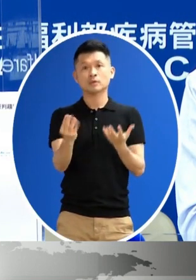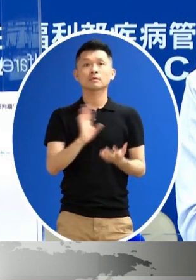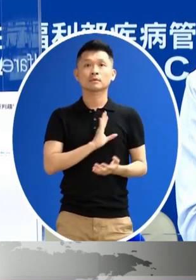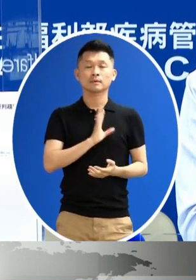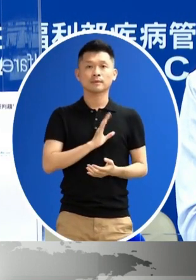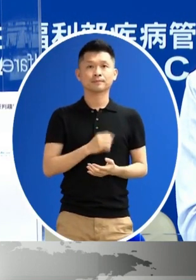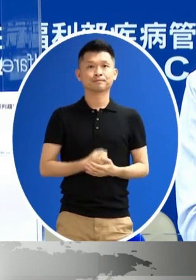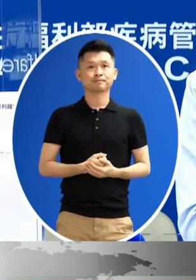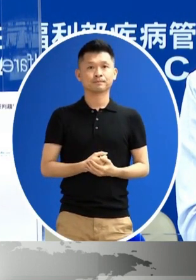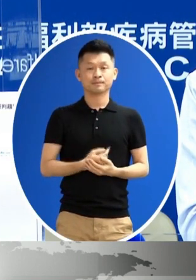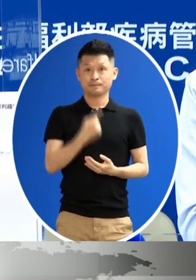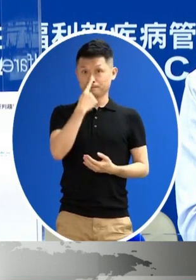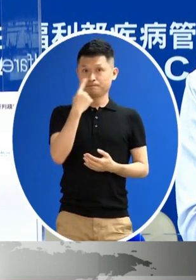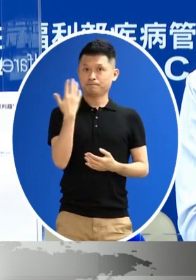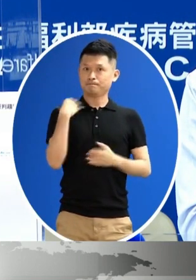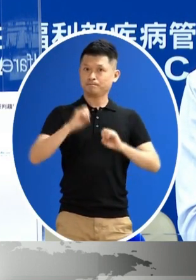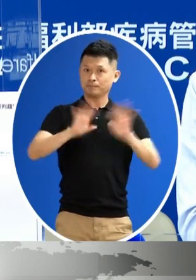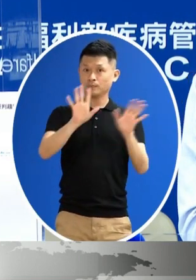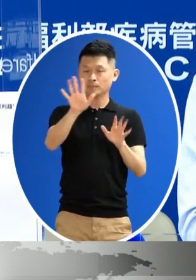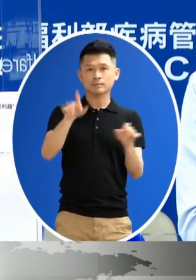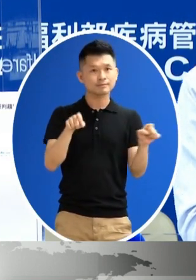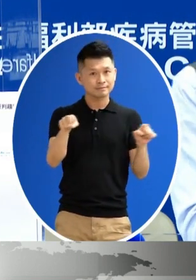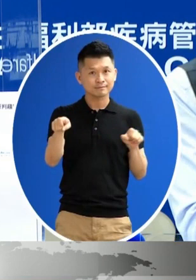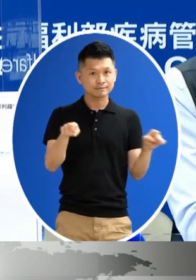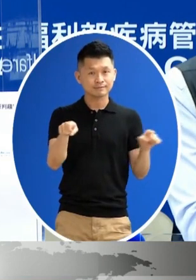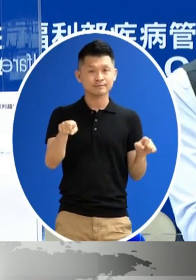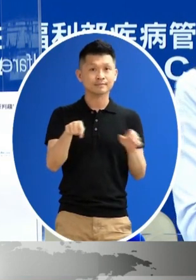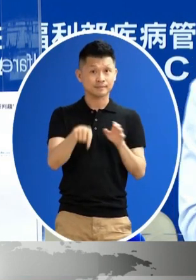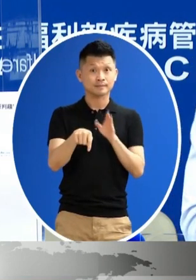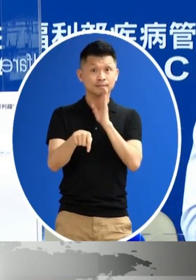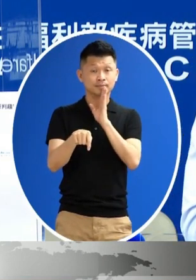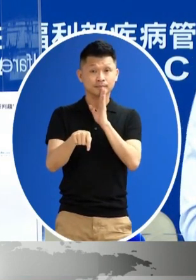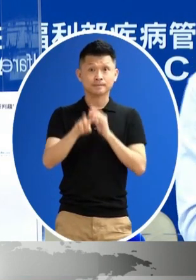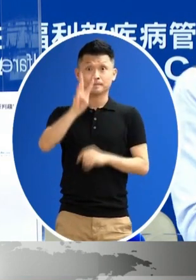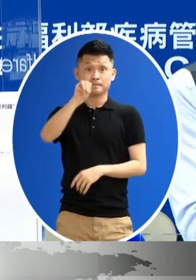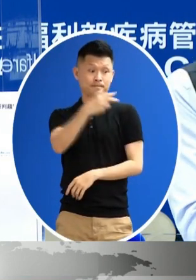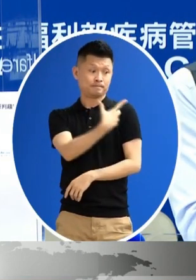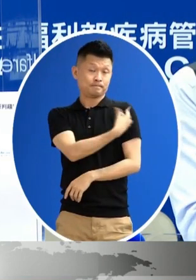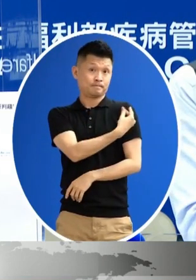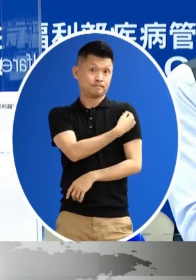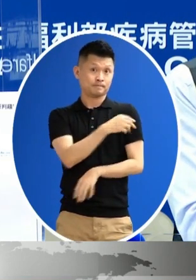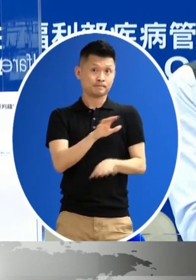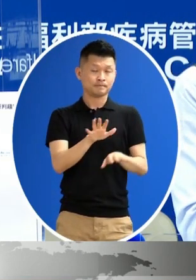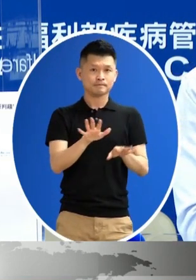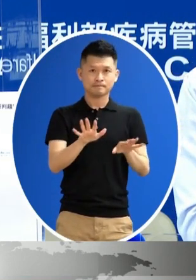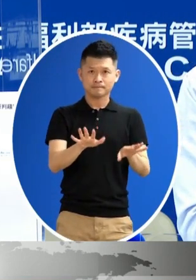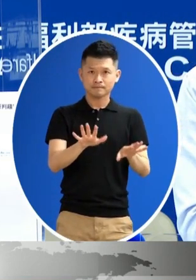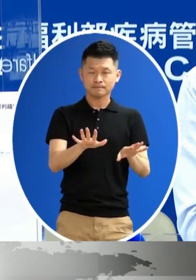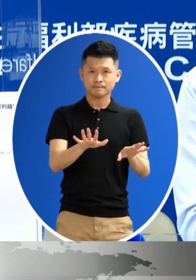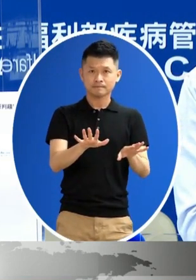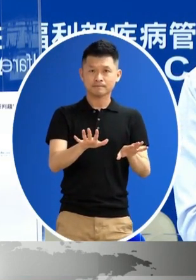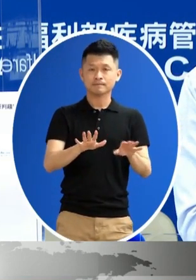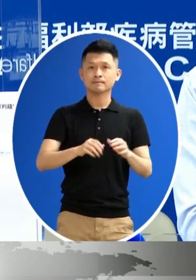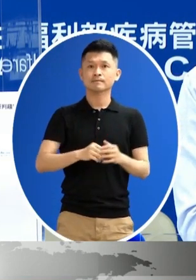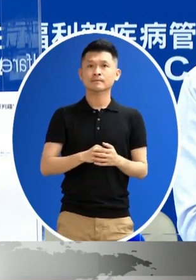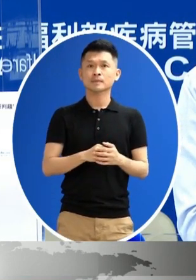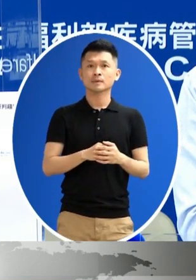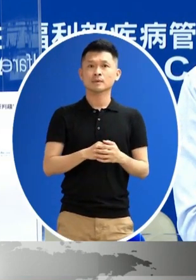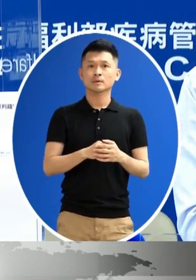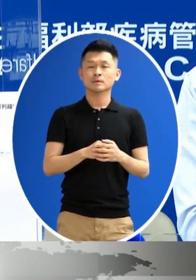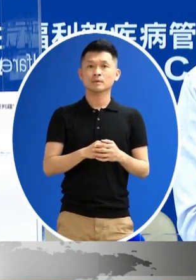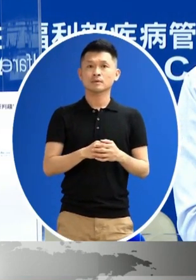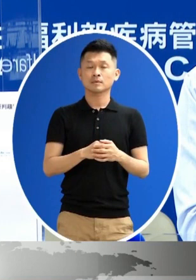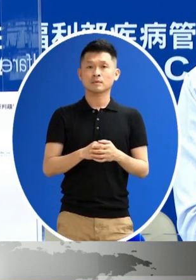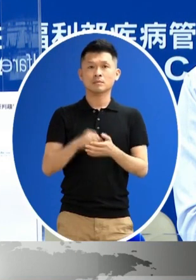million people. So far, 3 million of those doses have been administered. In the future, there will be relatively few people who